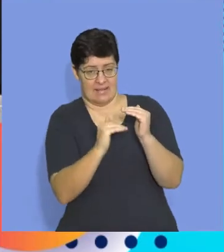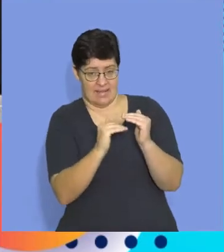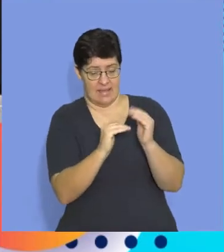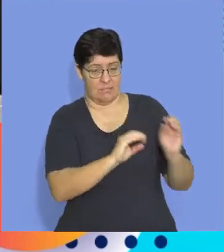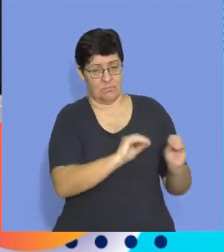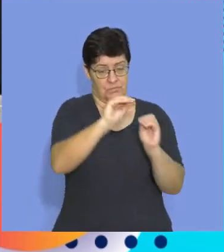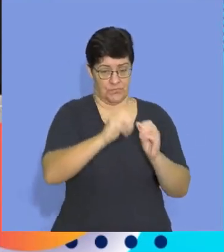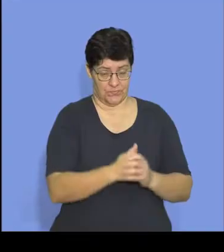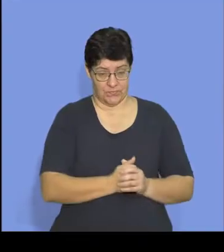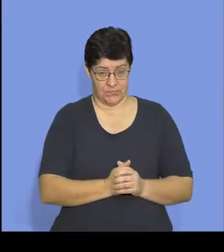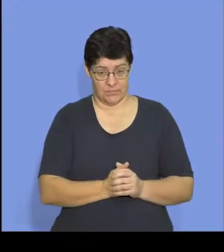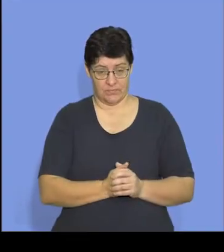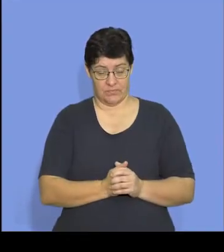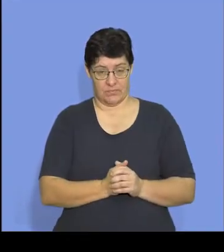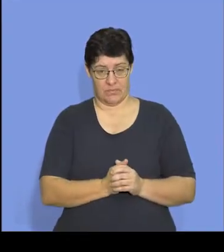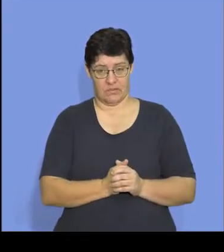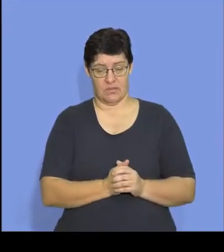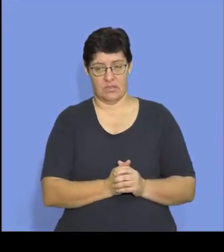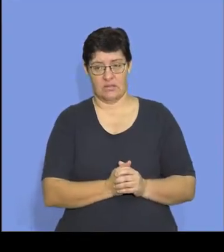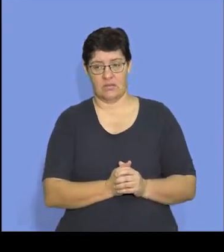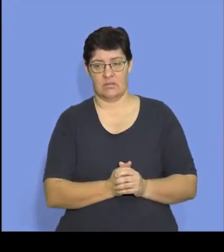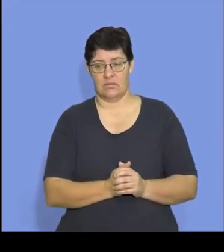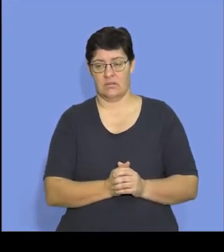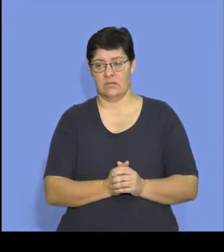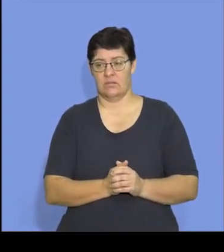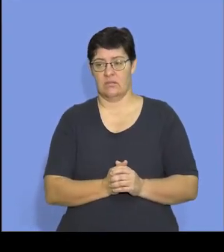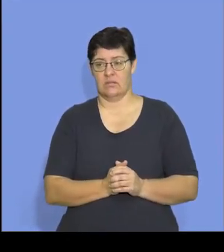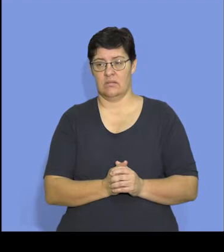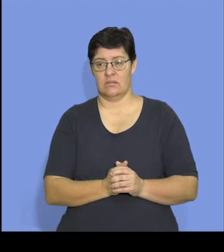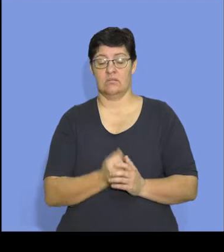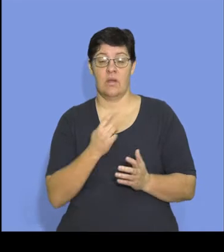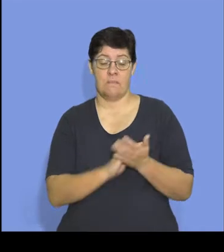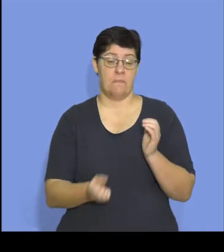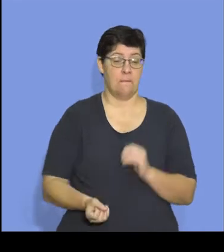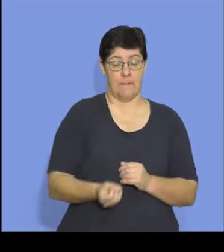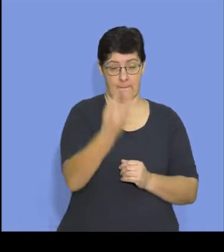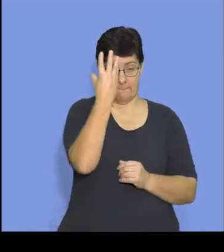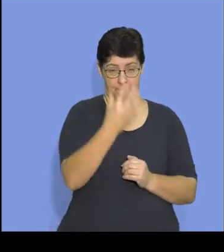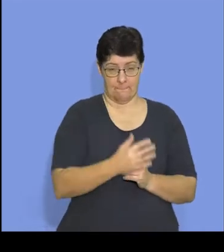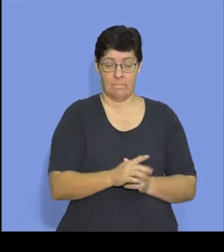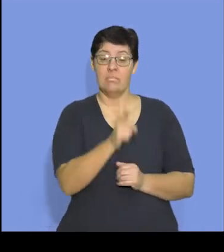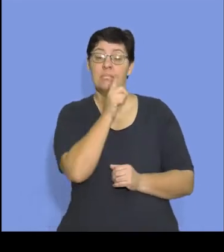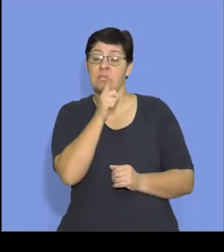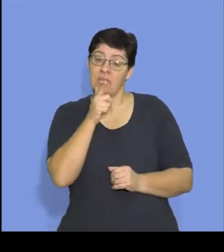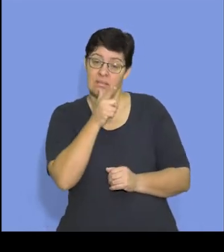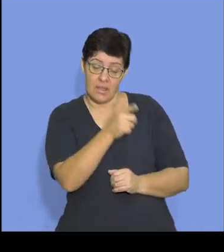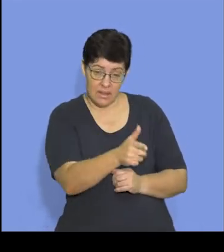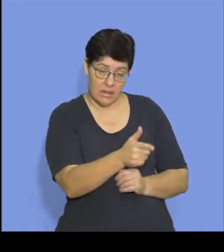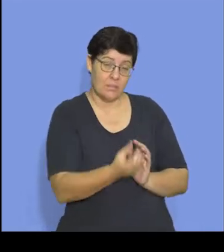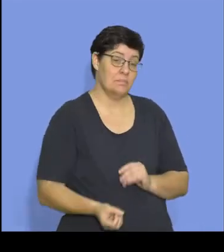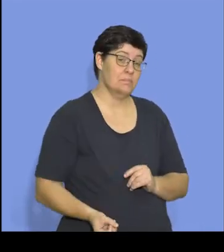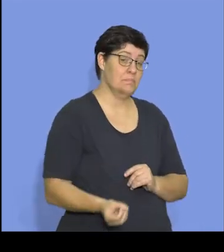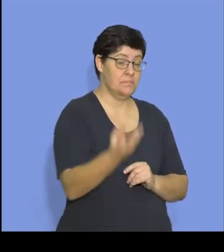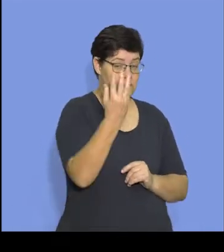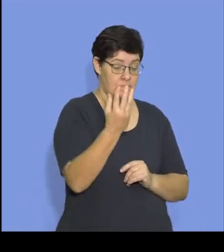that's what we're looking at. So we have a small ball that we're going to project upwards, and I'm telling you that I'm throwing it